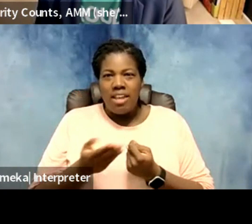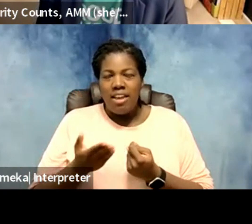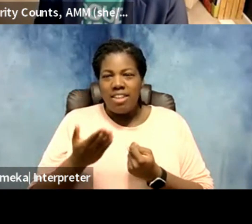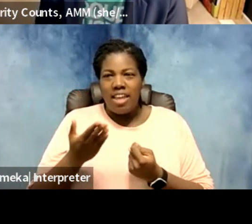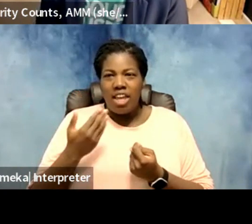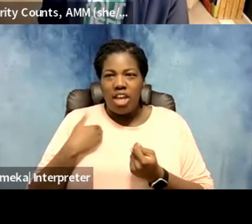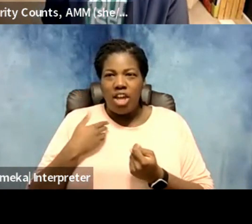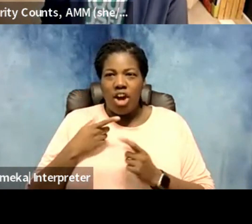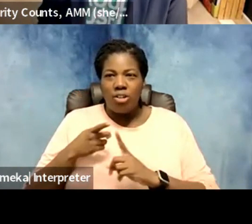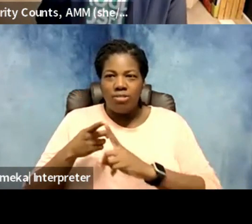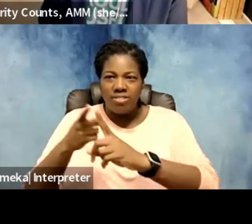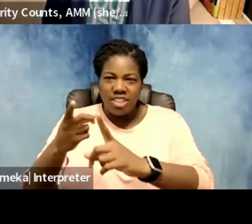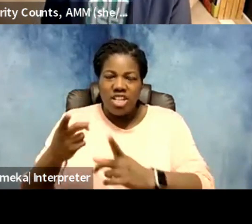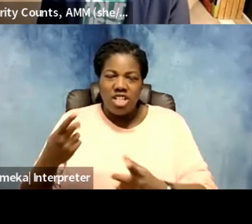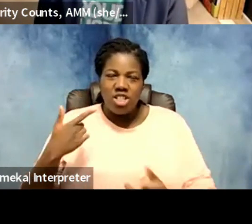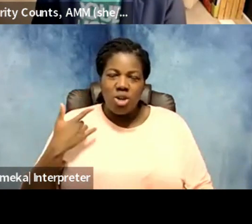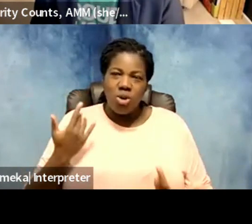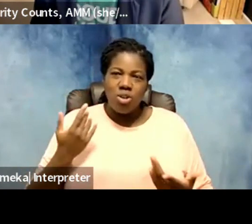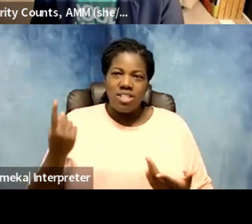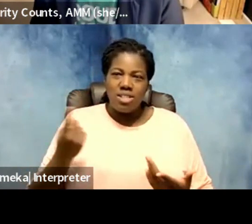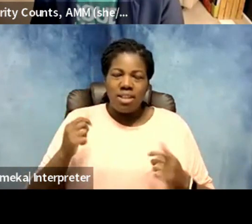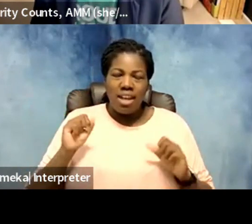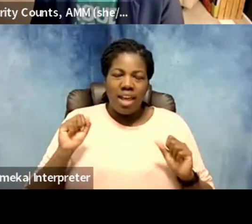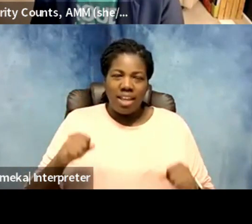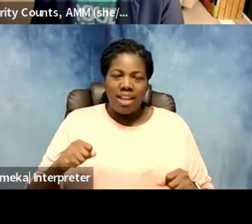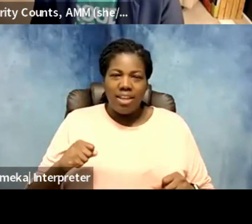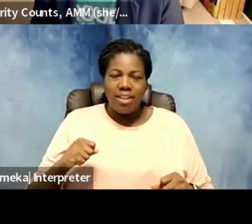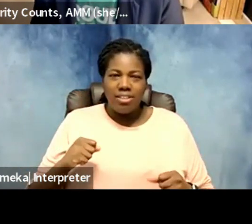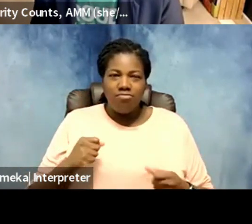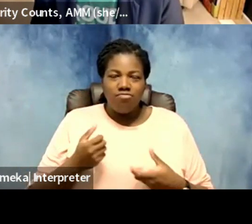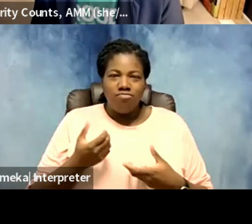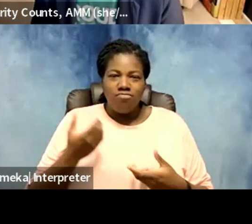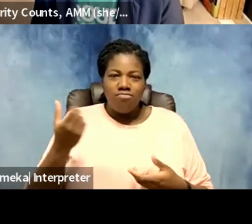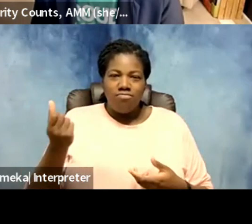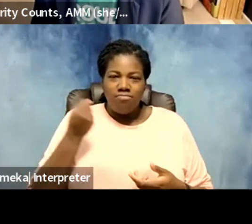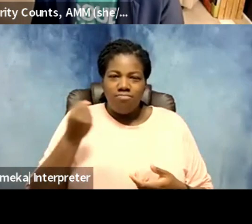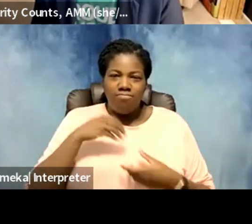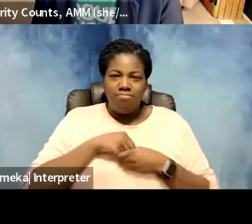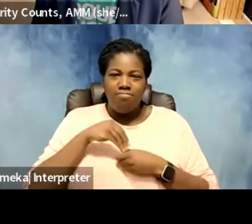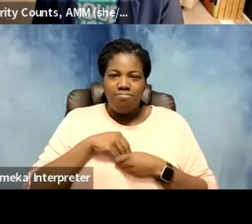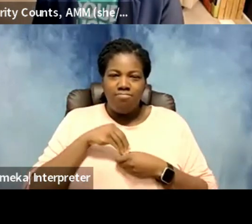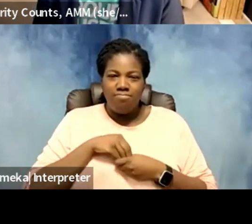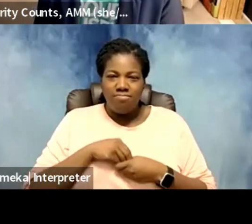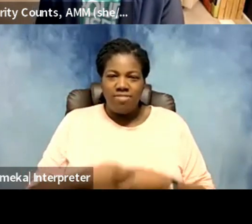I've got something I can hang my hat on. Keep me going.